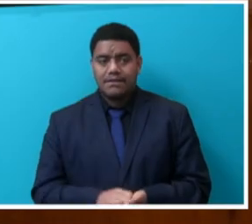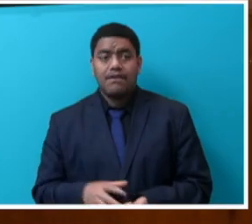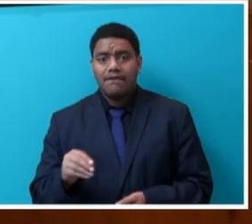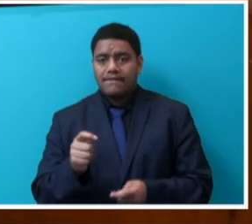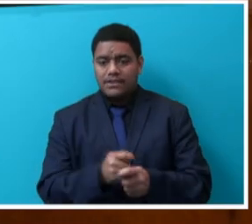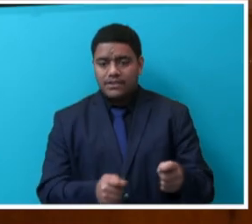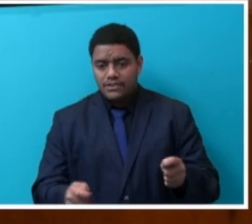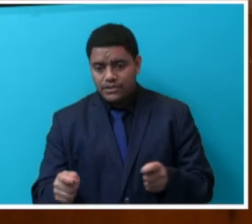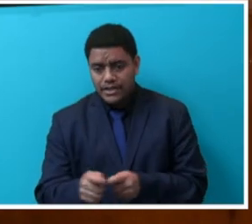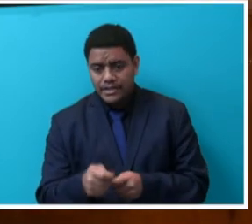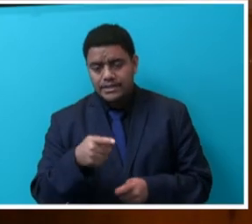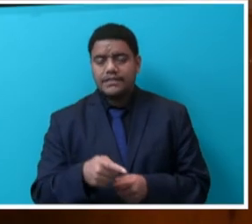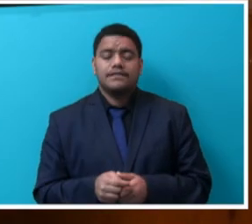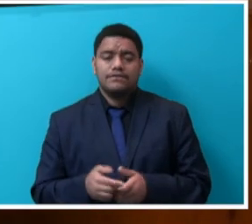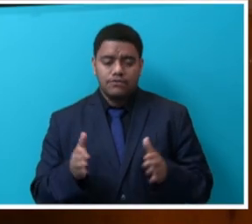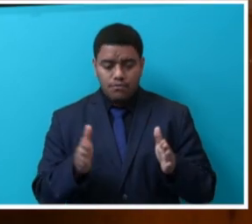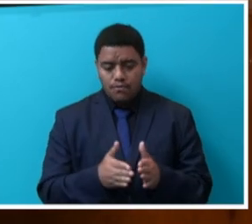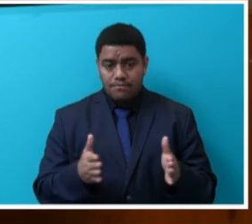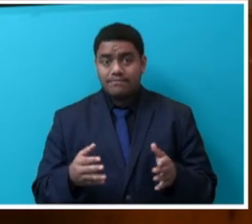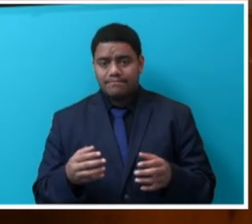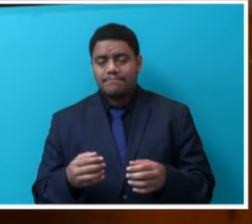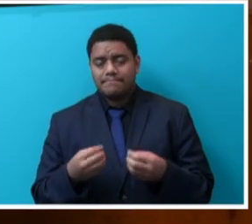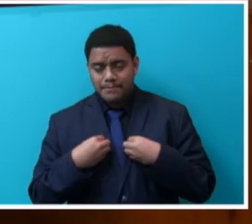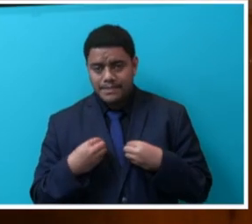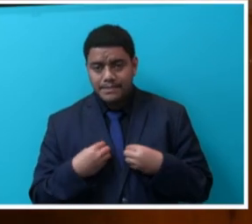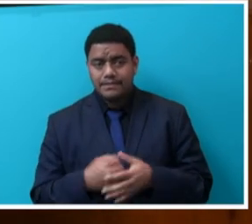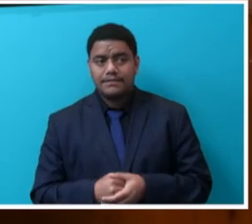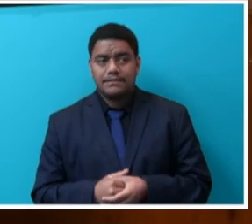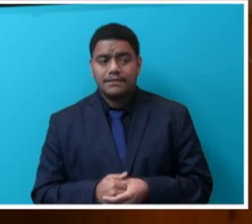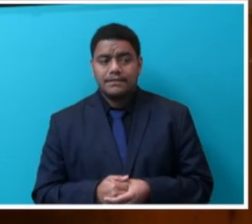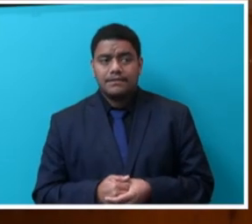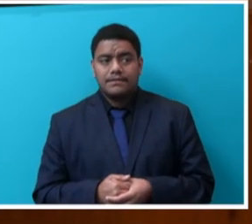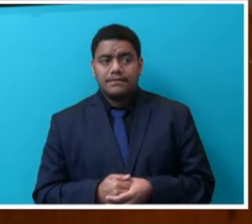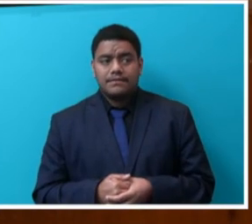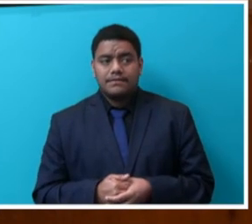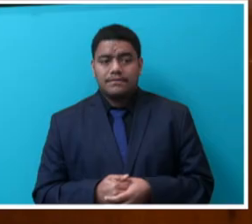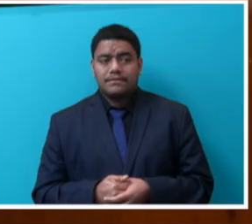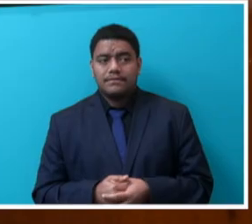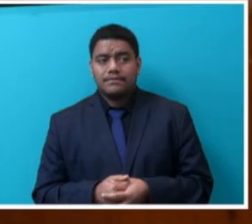Trade, Cooperative, Micro, Small and Medium Enterprises in response to the previous